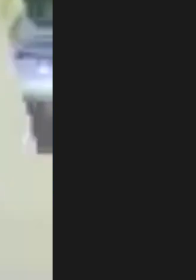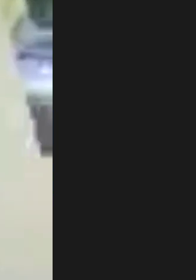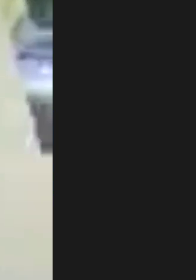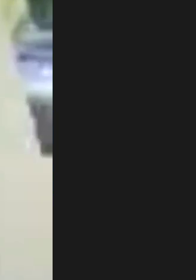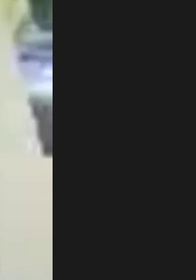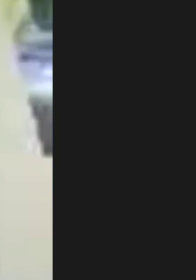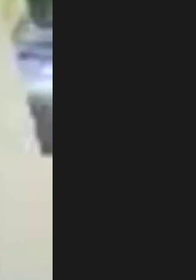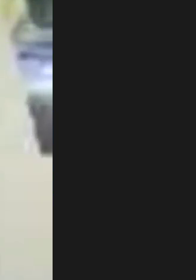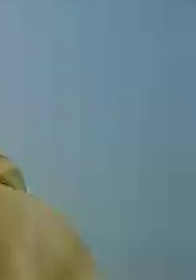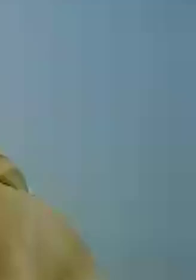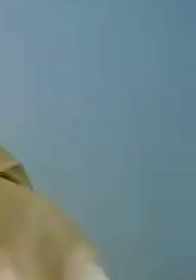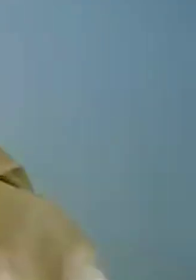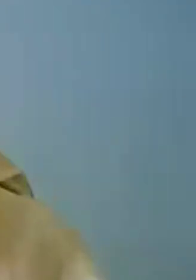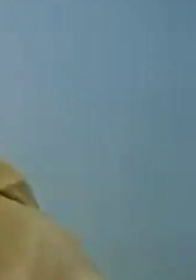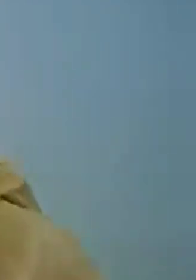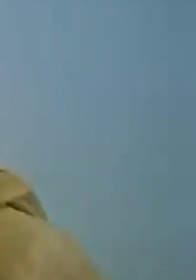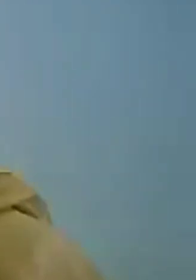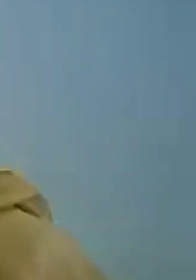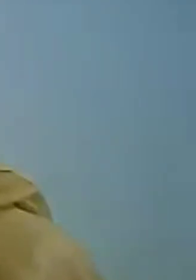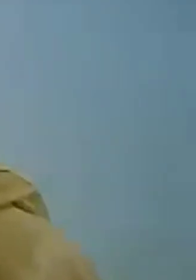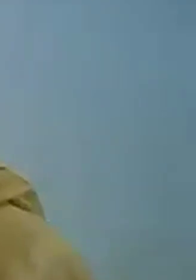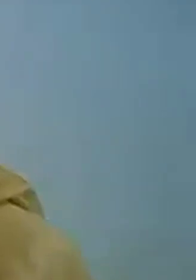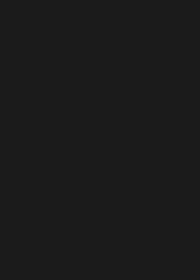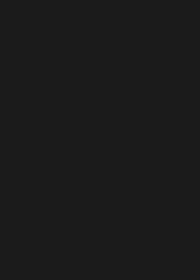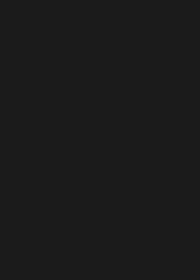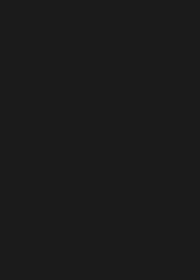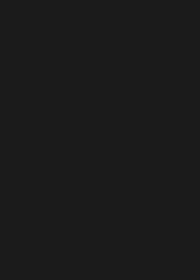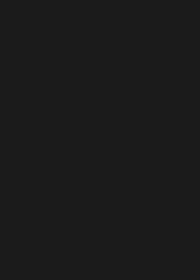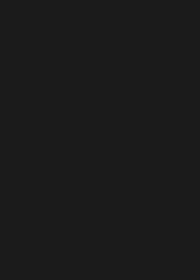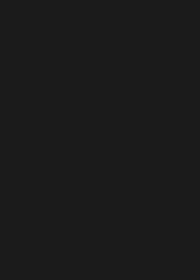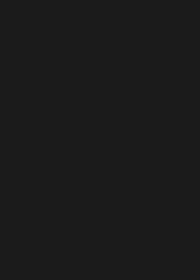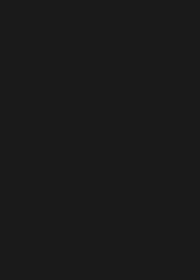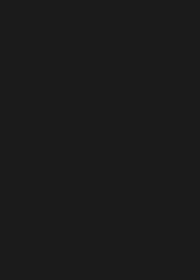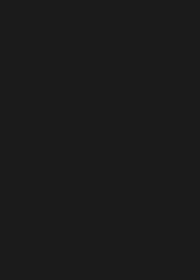Thank you, sir, for the addressing. Over to you, Mita ma'am, Dr. Mita ma'am.